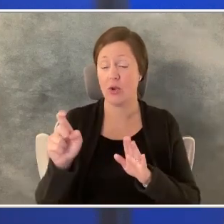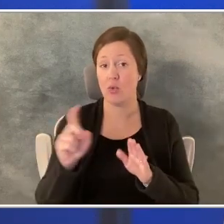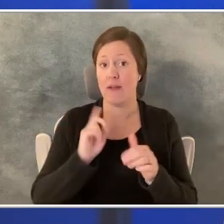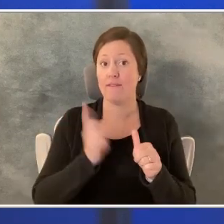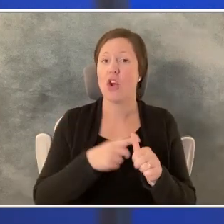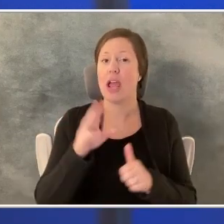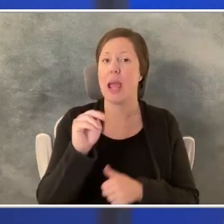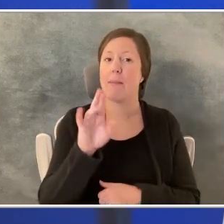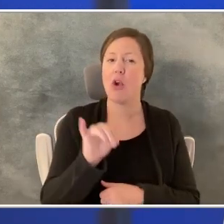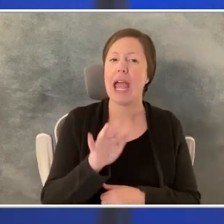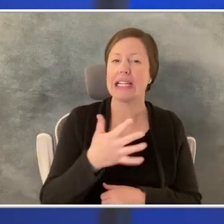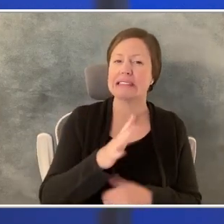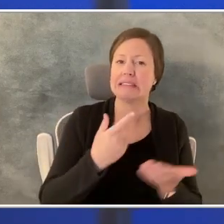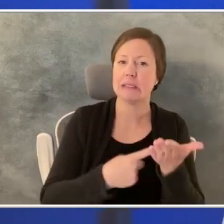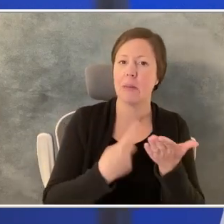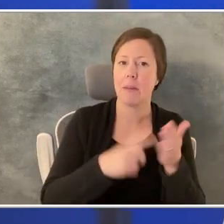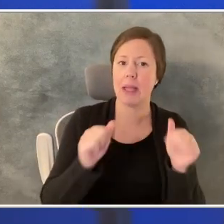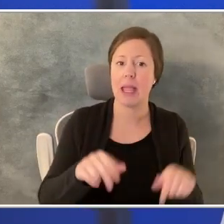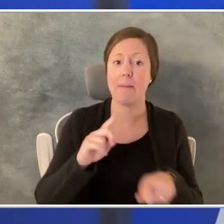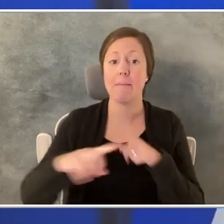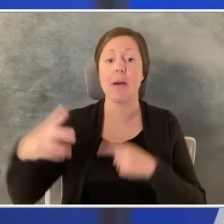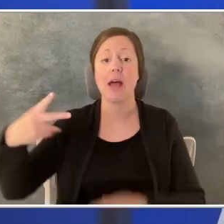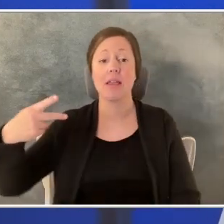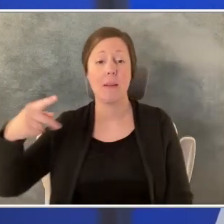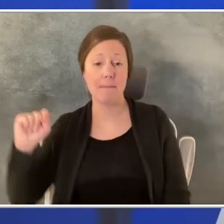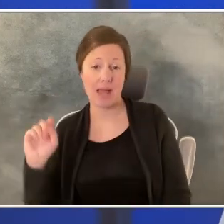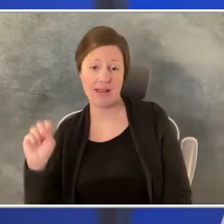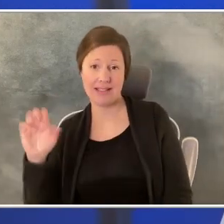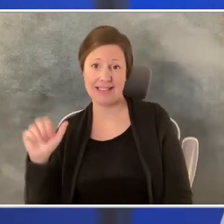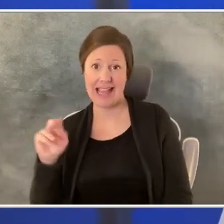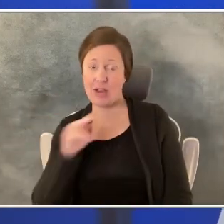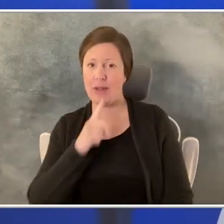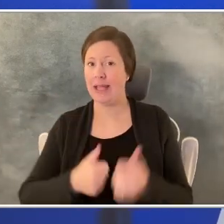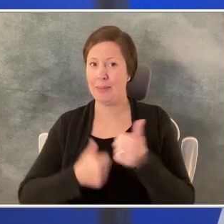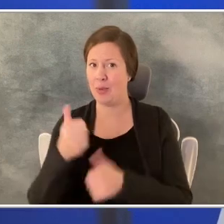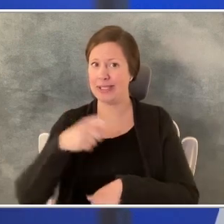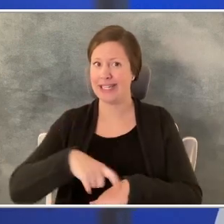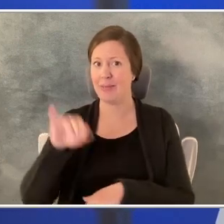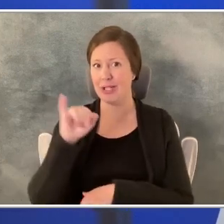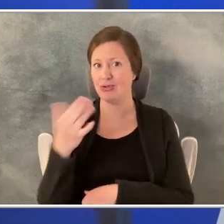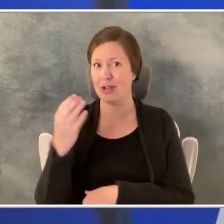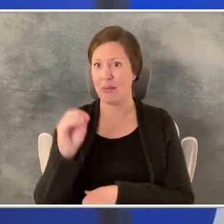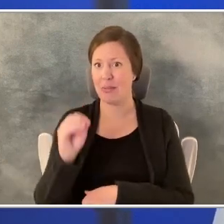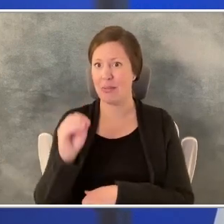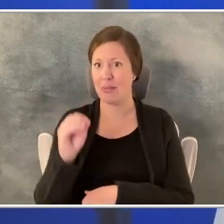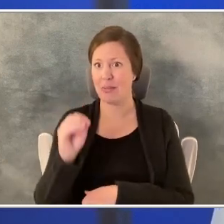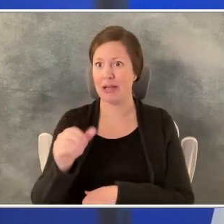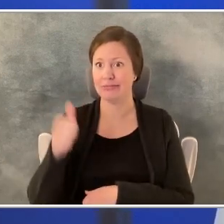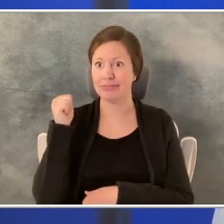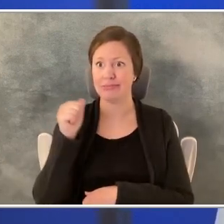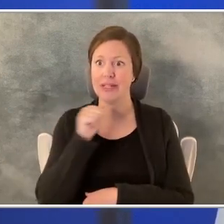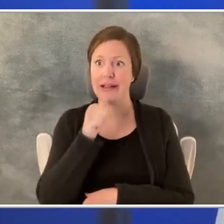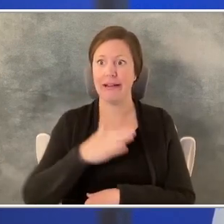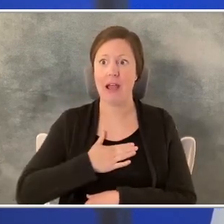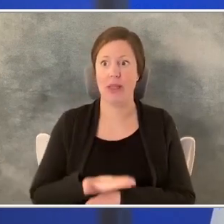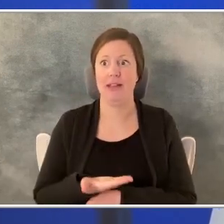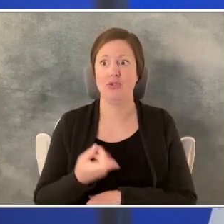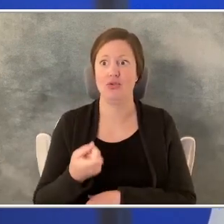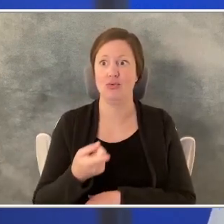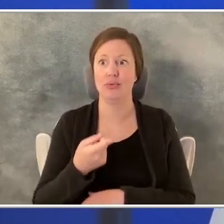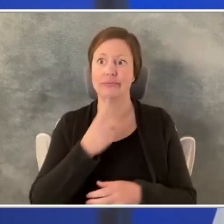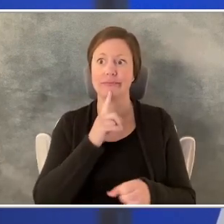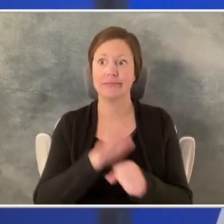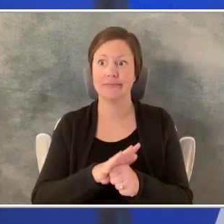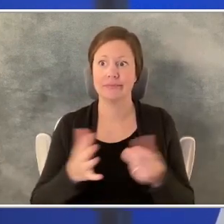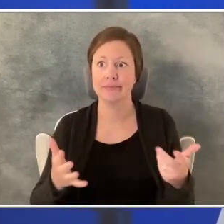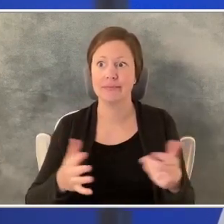PET scan, the PYLARIFY PET scan, most insurers won't cover if it's done before the diagnosis. But along the way, a lot of men do need